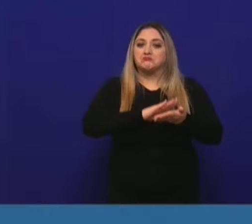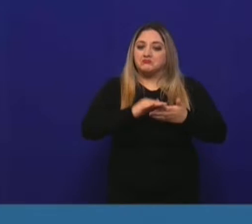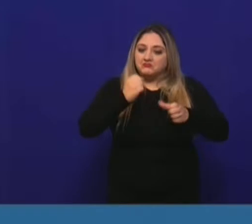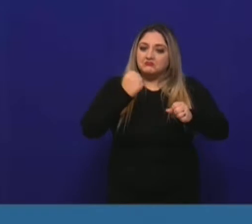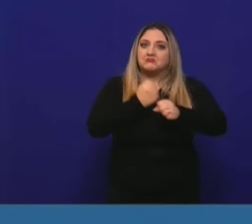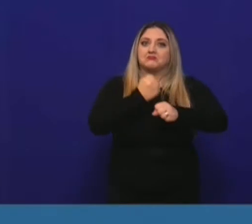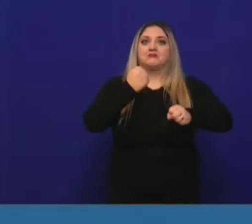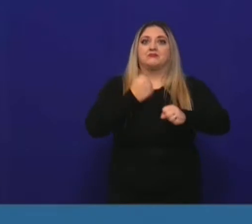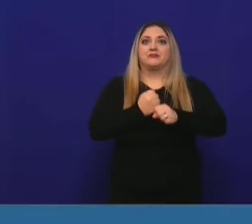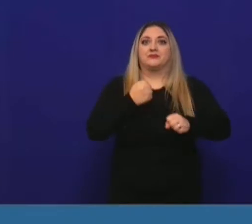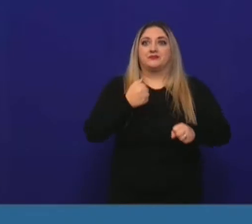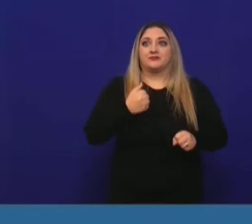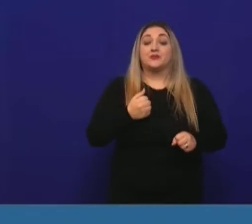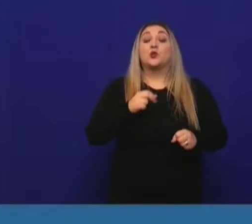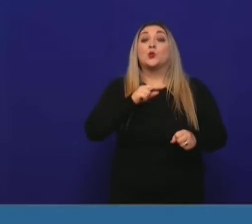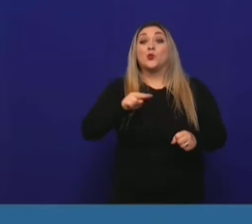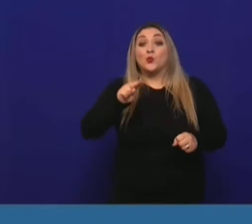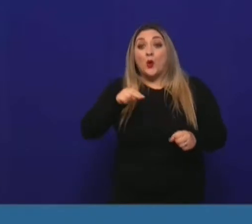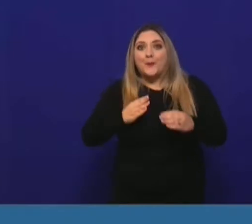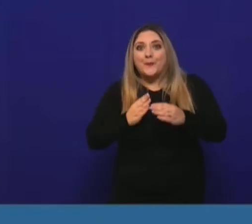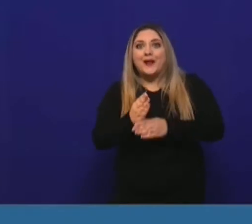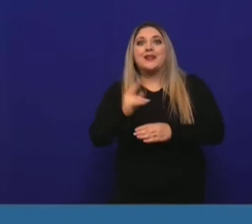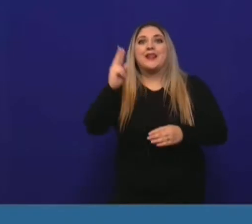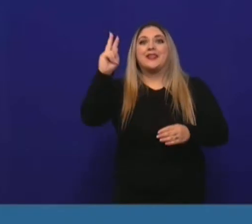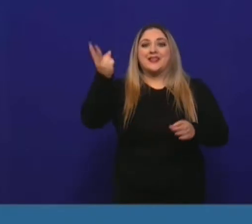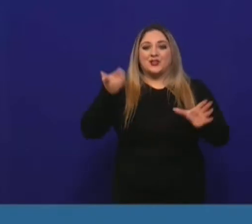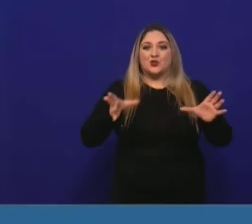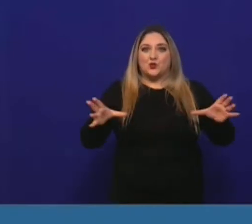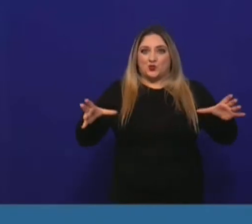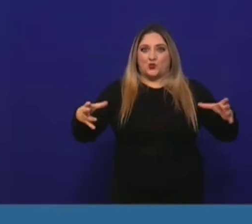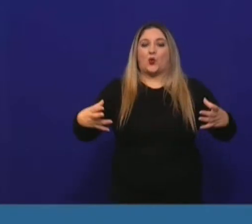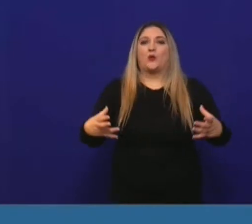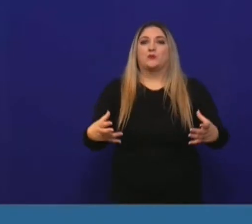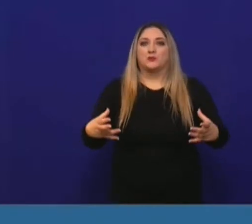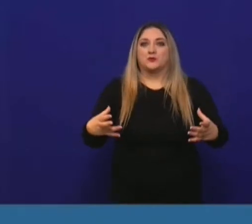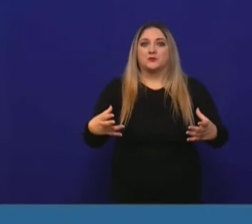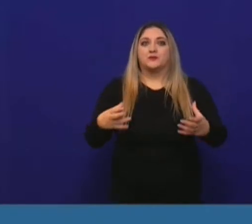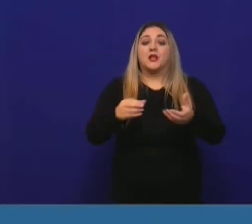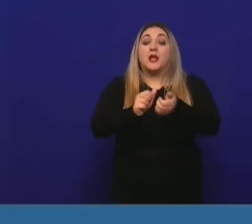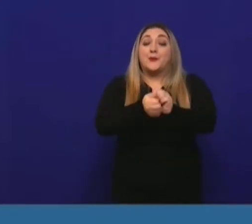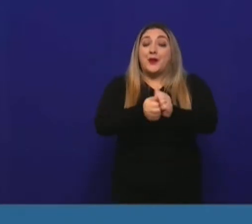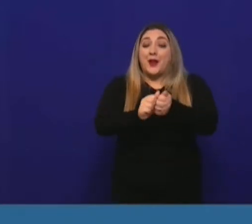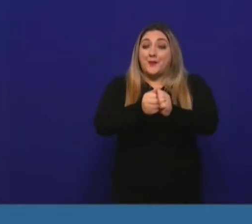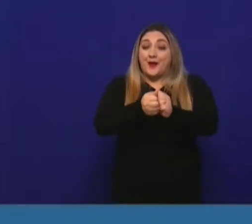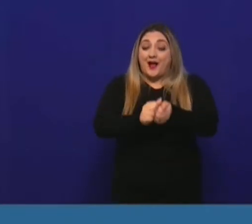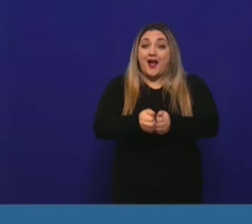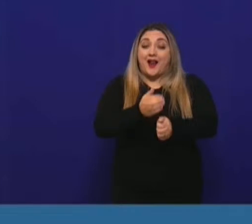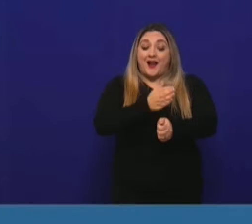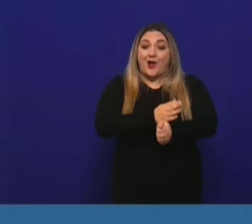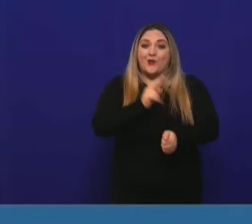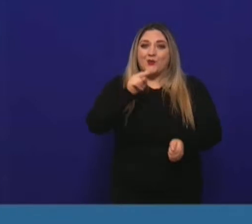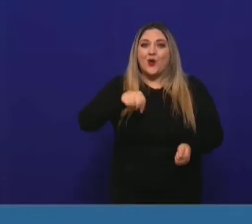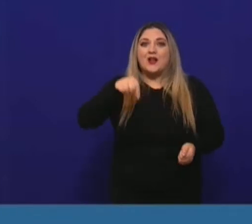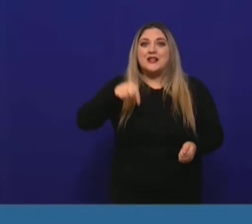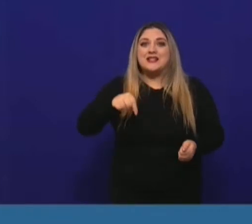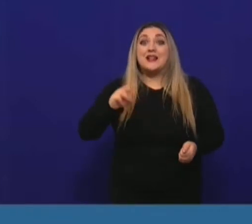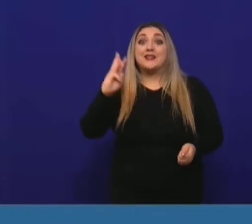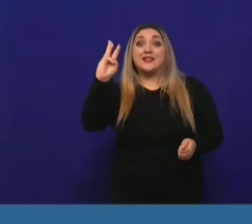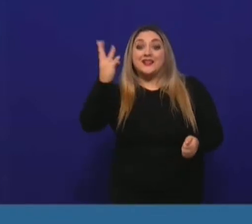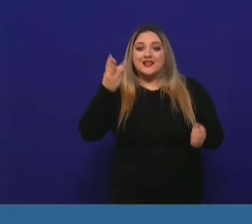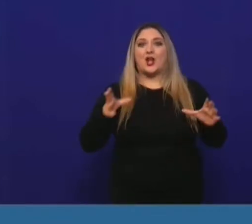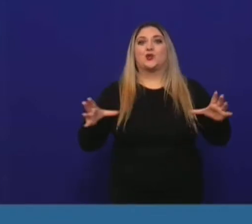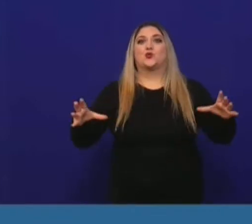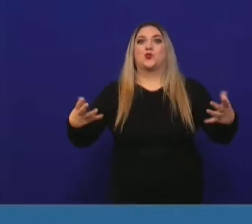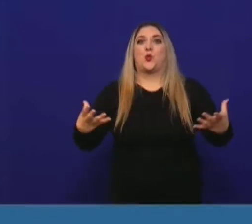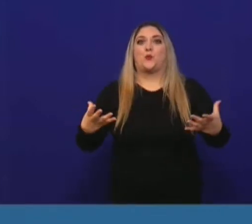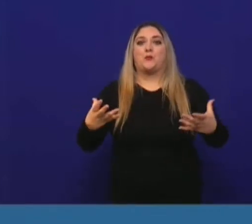nitlu anka fit-tieni cohort. U bħalissa hemm il-preparamenti wkoll lesta bdew jinbagħtu wkoll littri, ġifieri